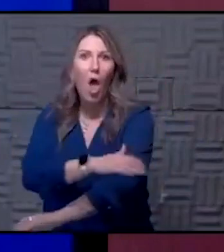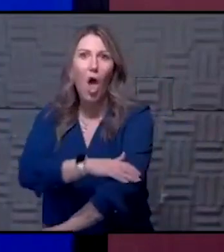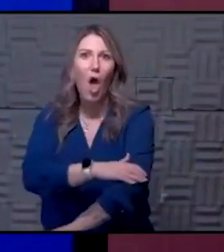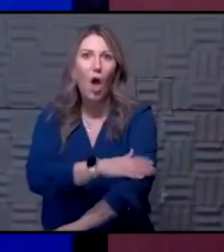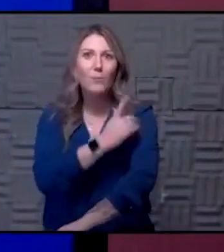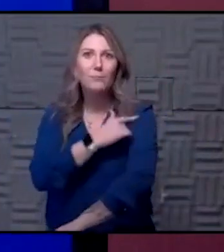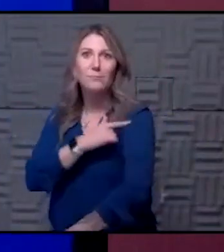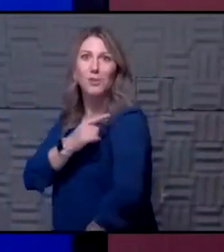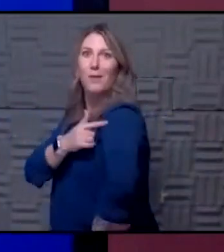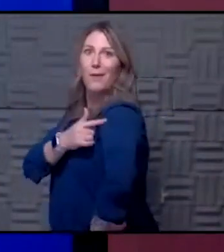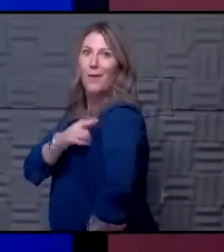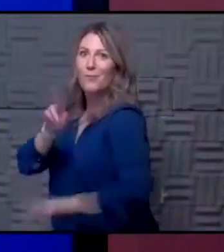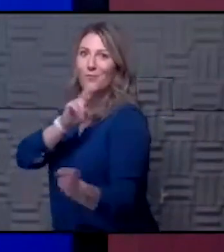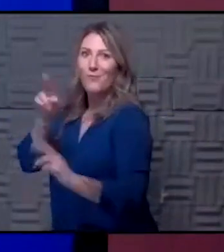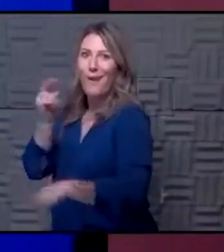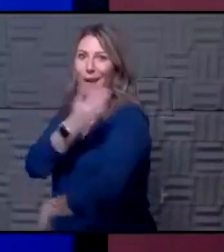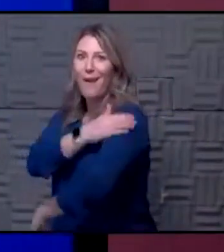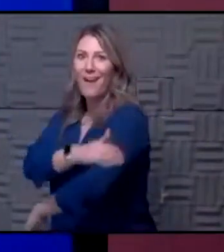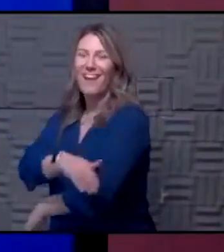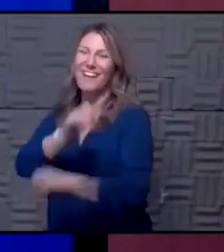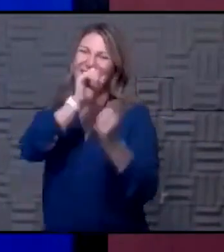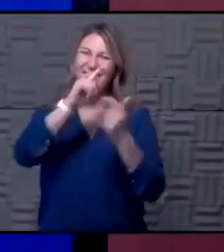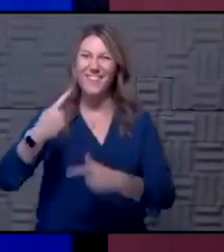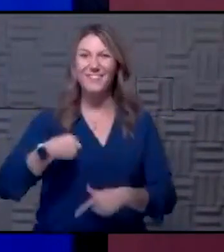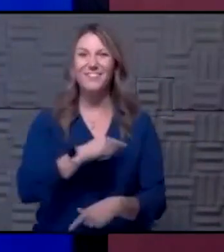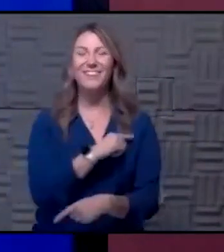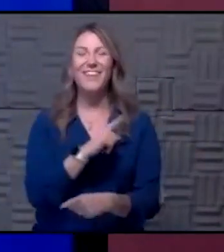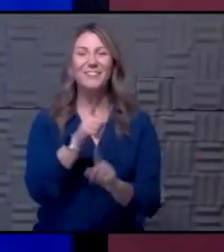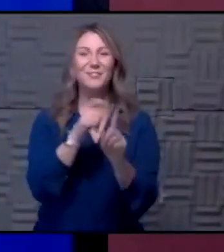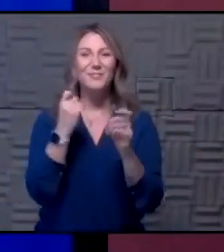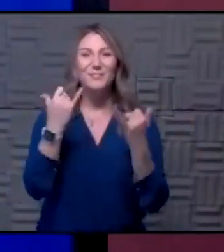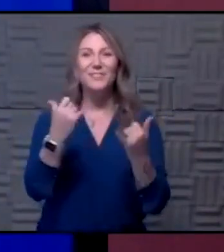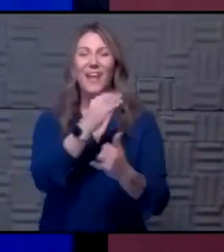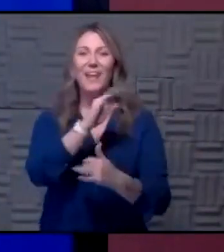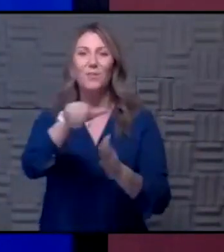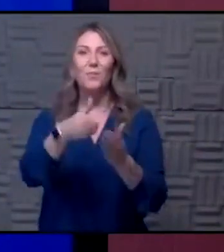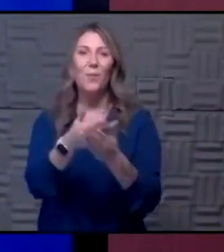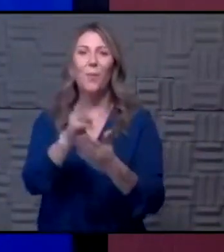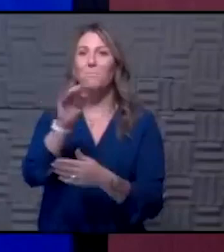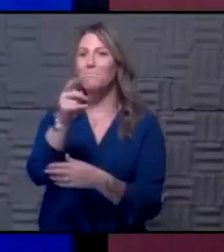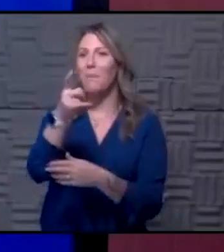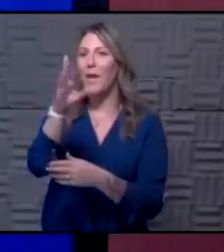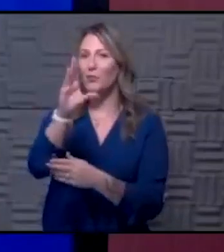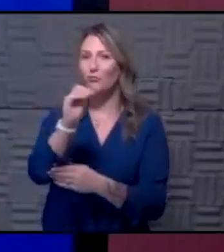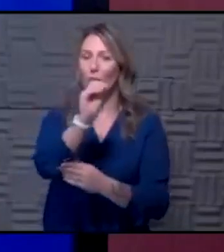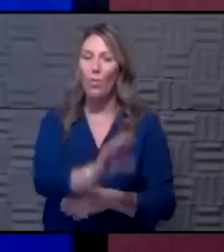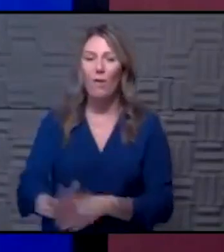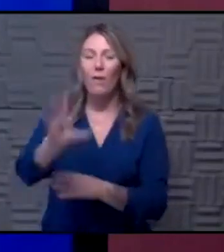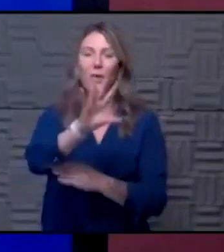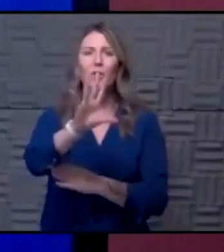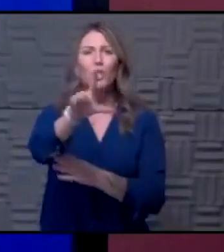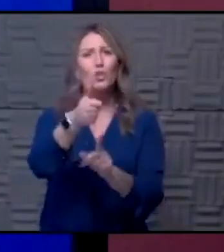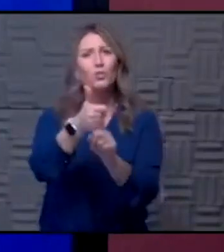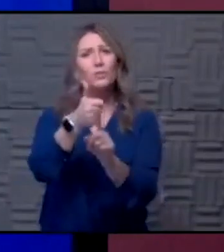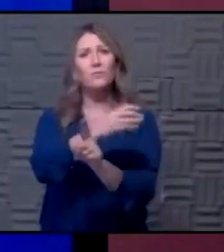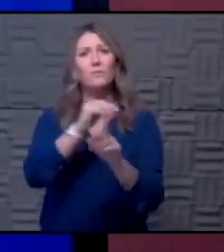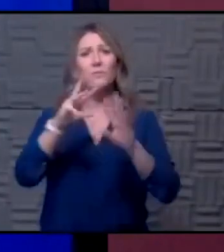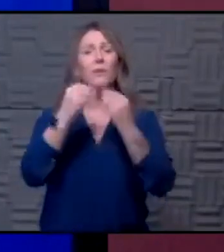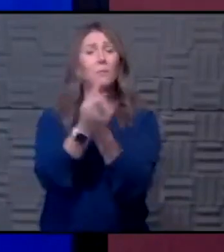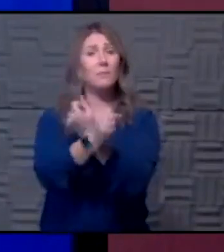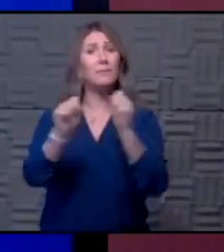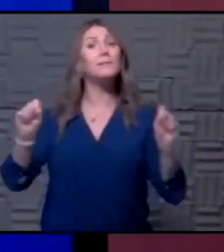to us, or to all of us that you hear from today and throughout our metropolitan area, so that you keep yourself and your family